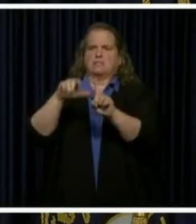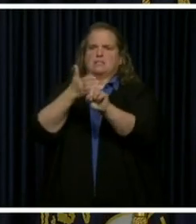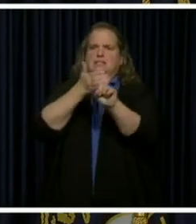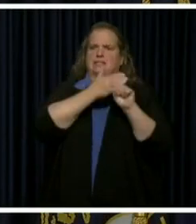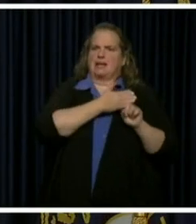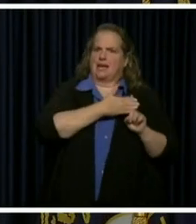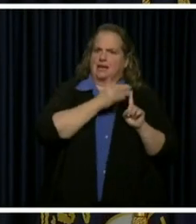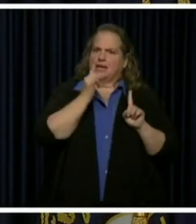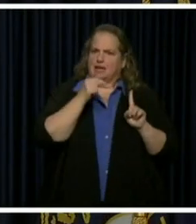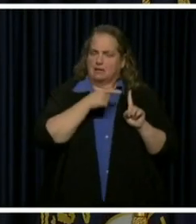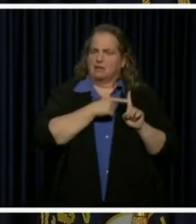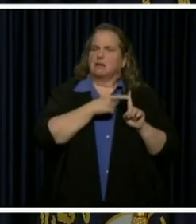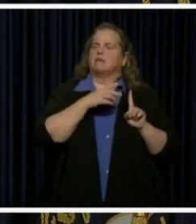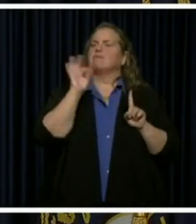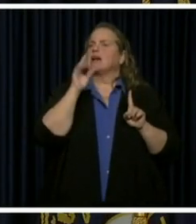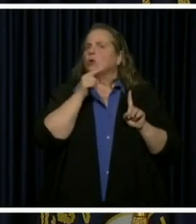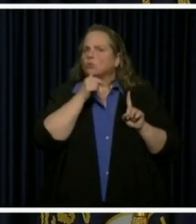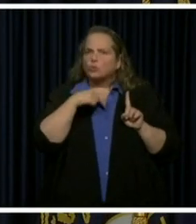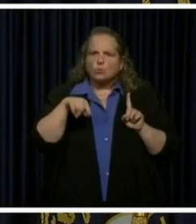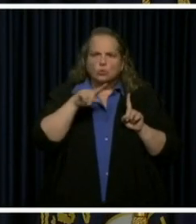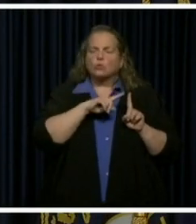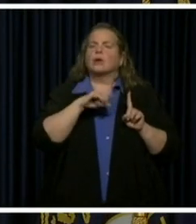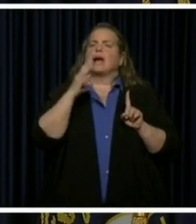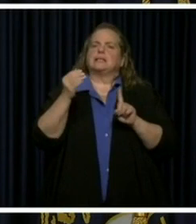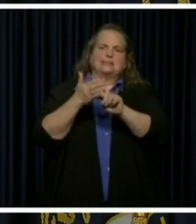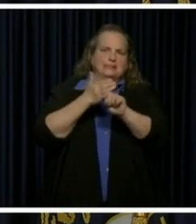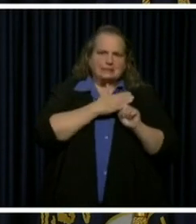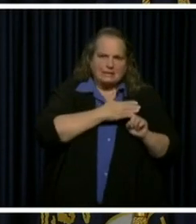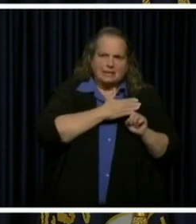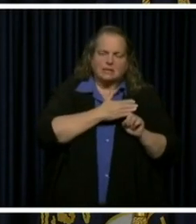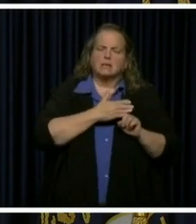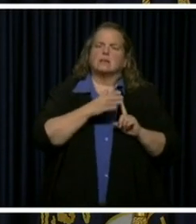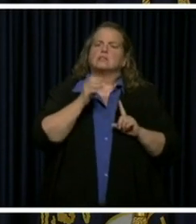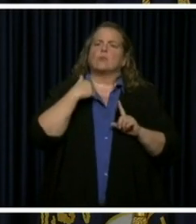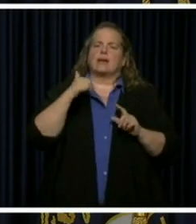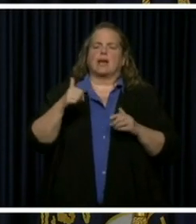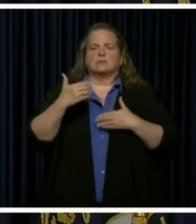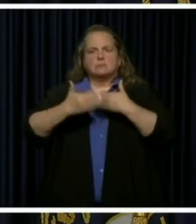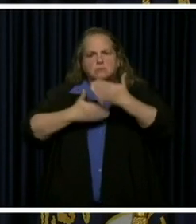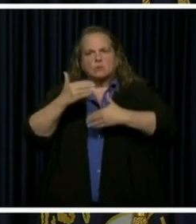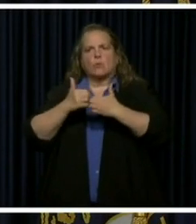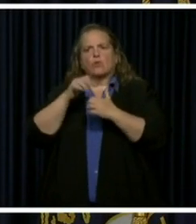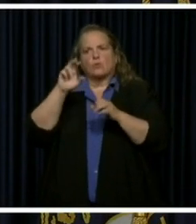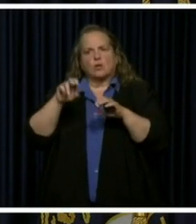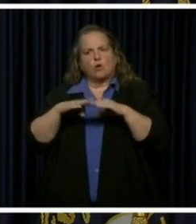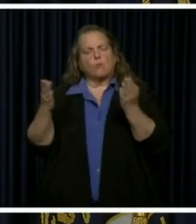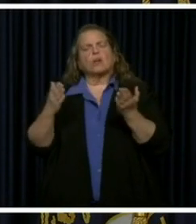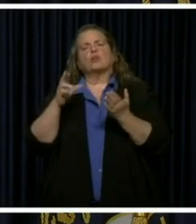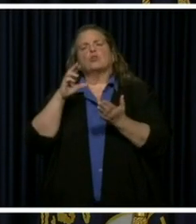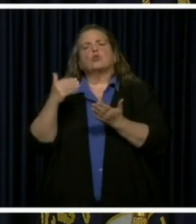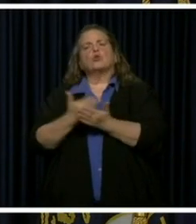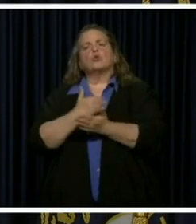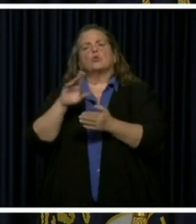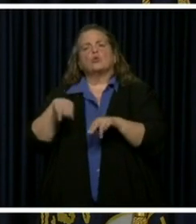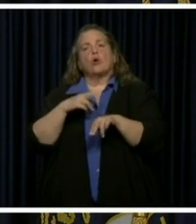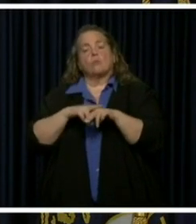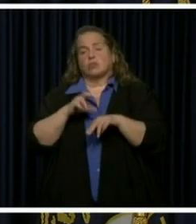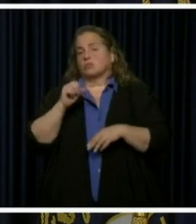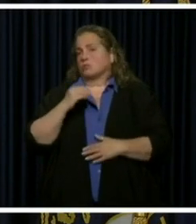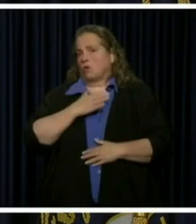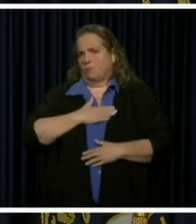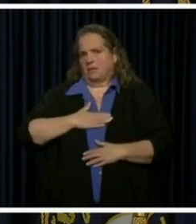we can move forward with our reopening and we can reach that new normal. So I need you to answer the